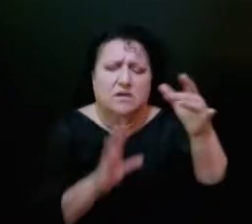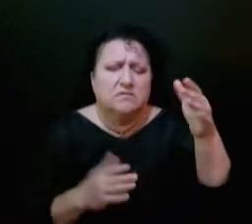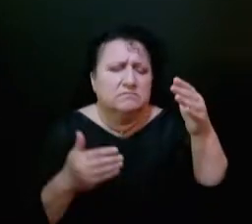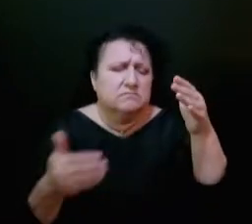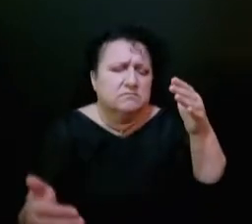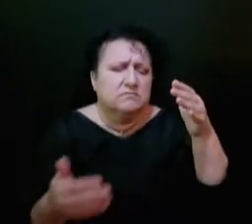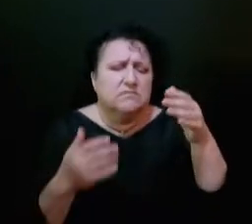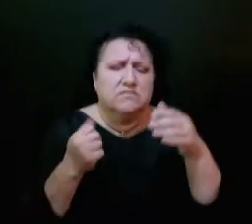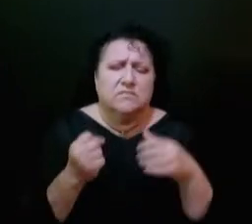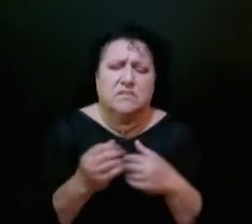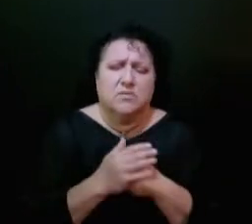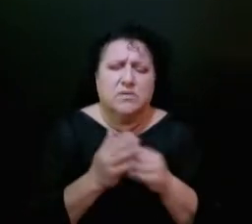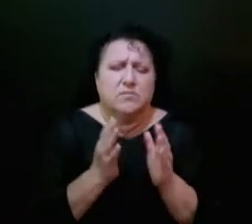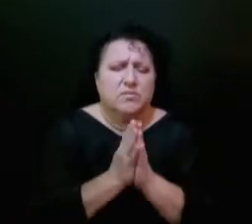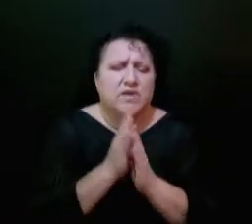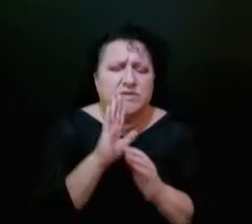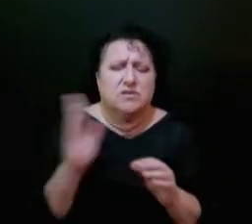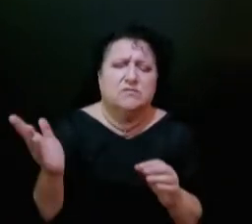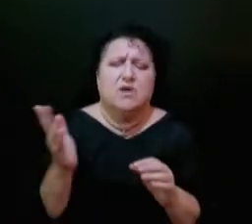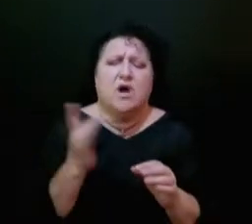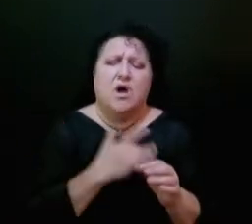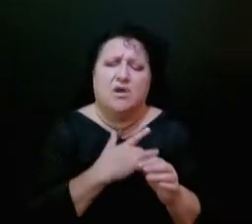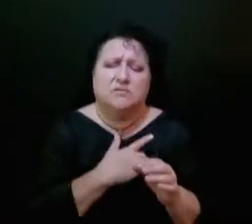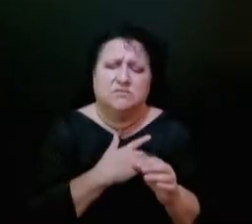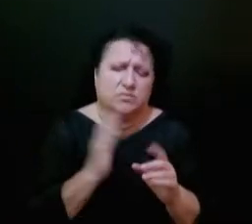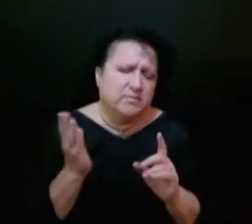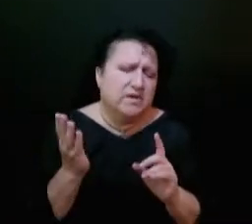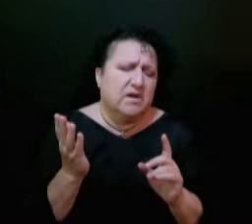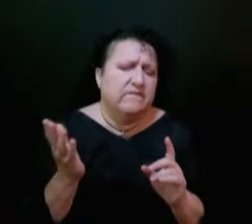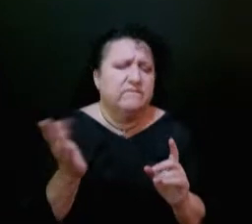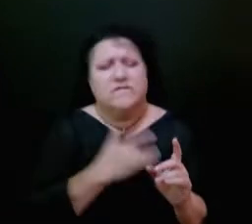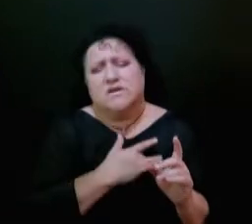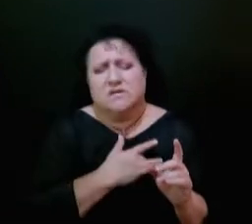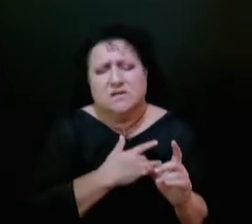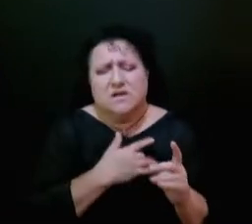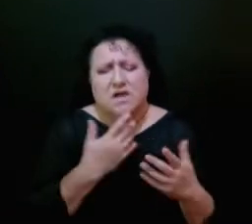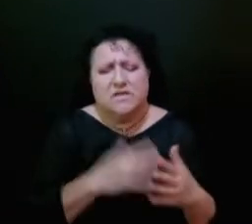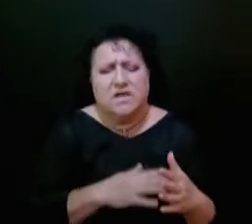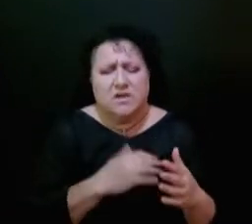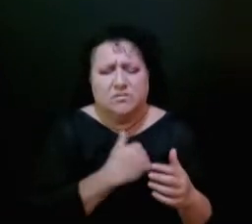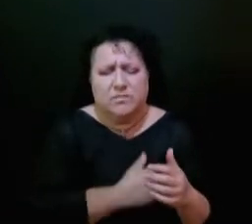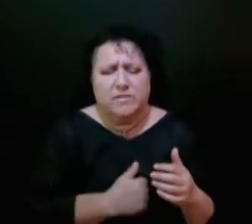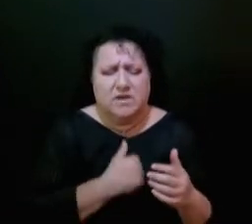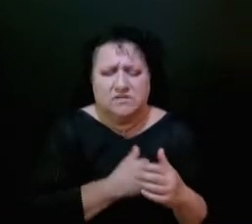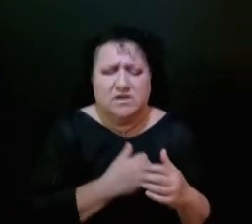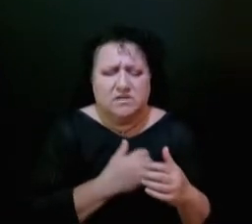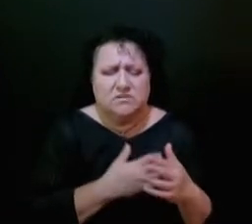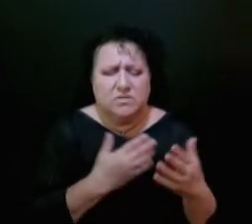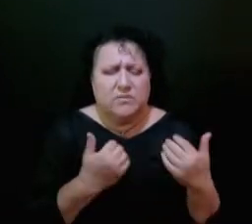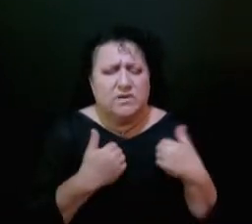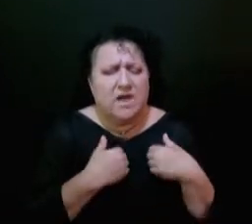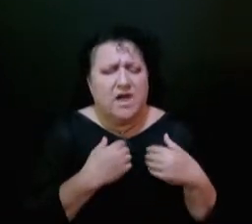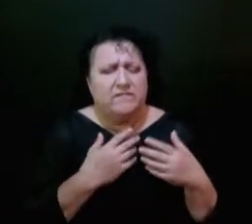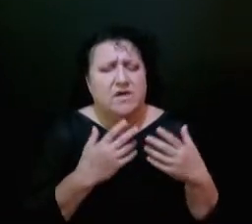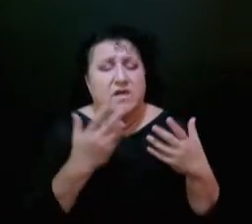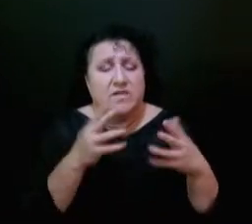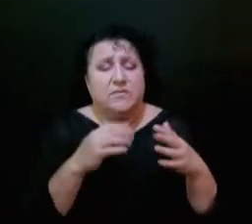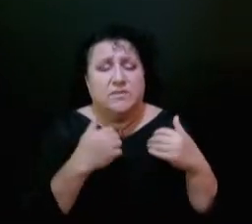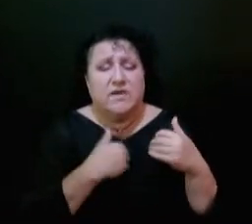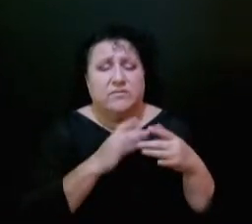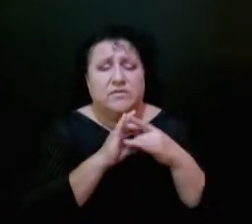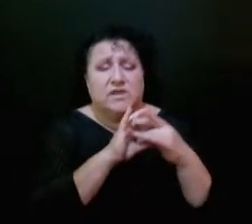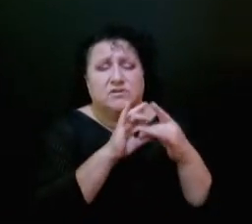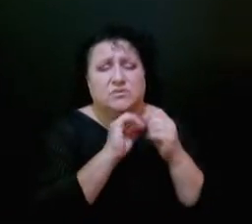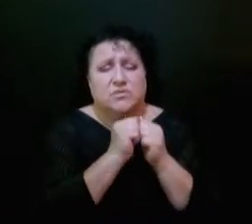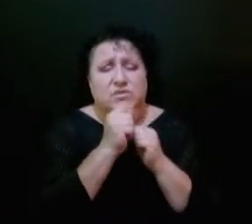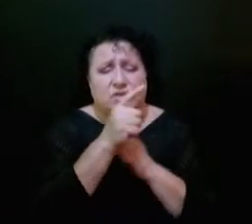convict hearts and that we would be brought to repentance. And through that repentance, we would enter into a relationship with you or a renewed